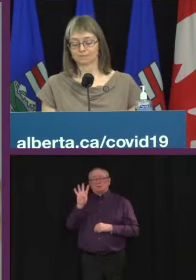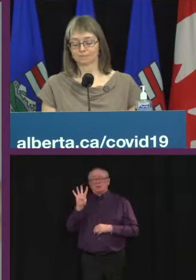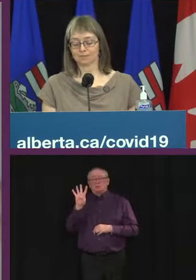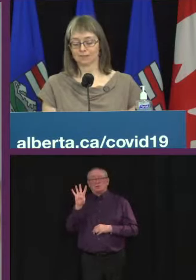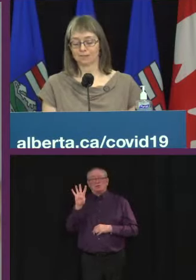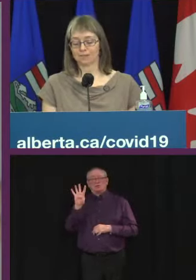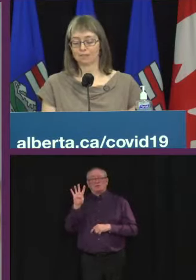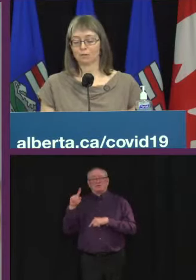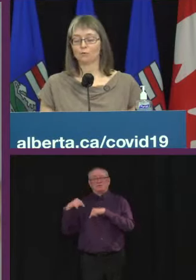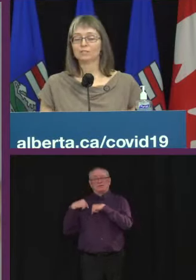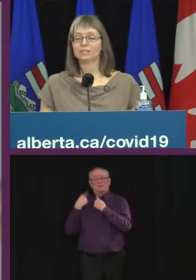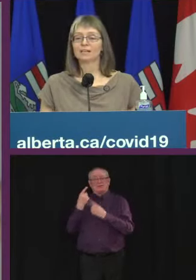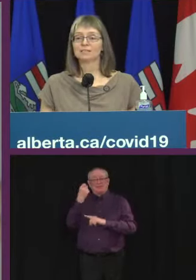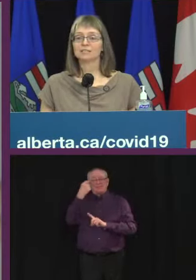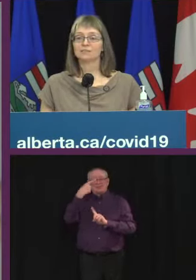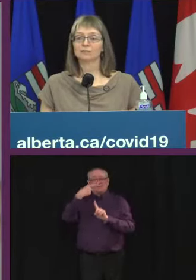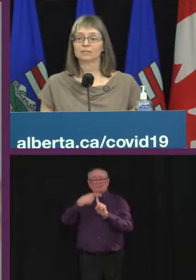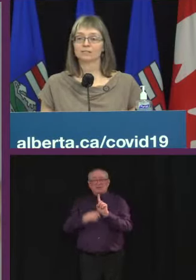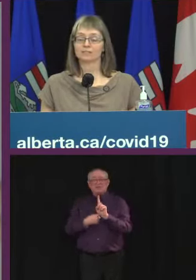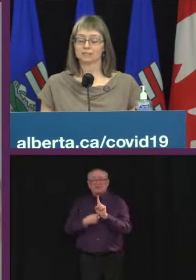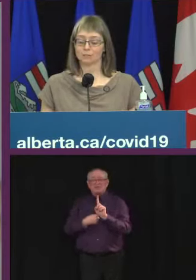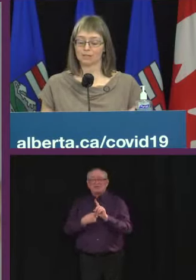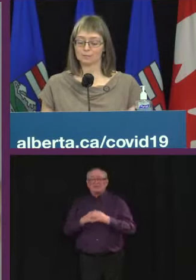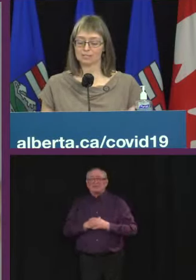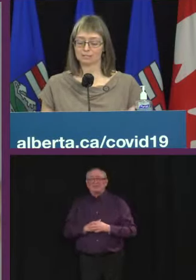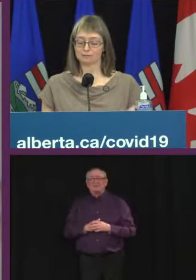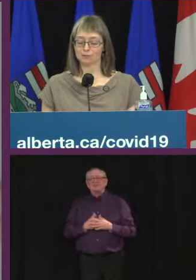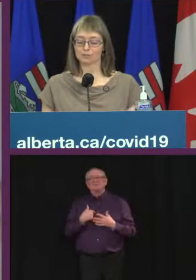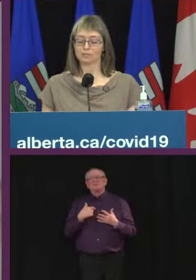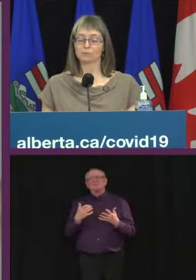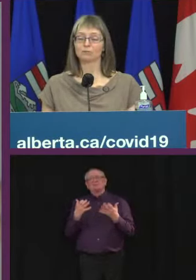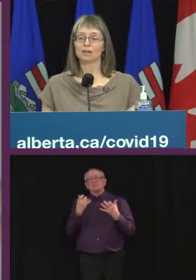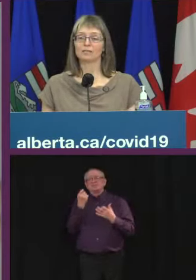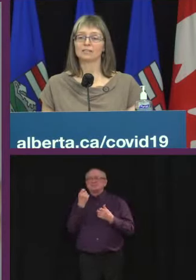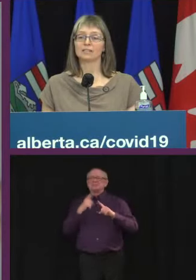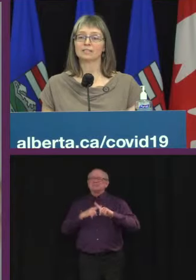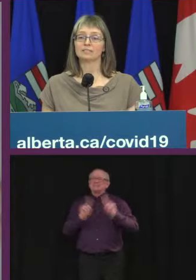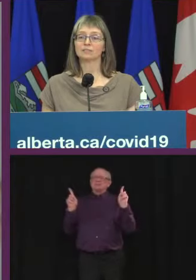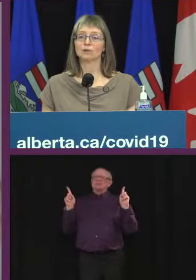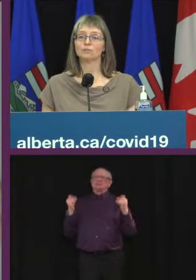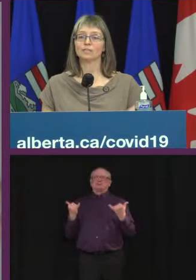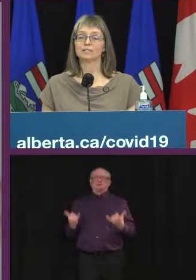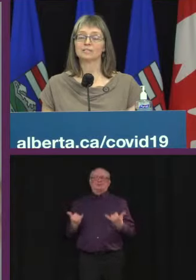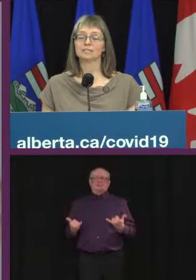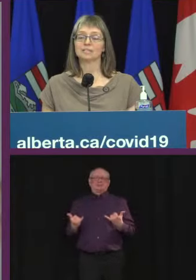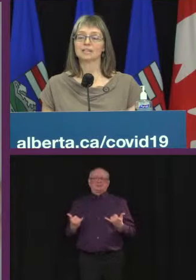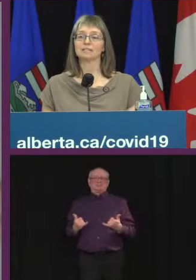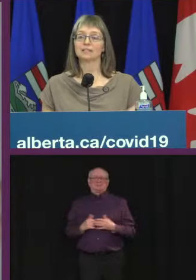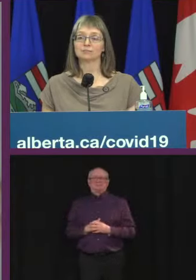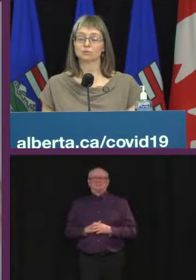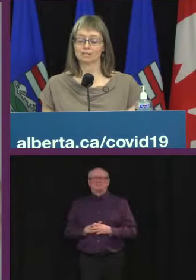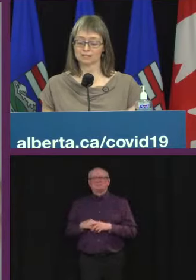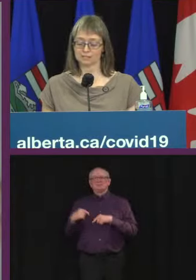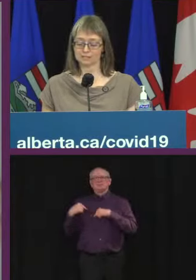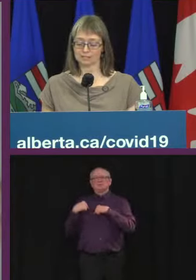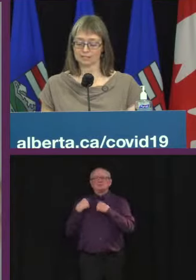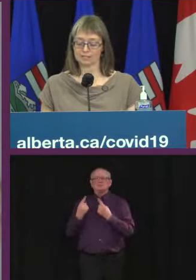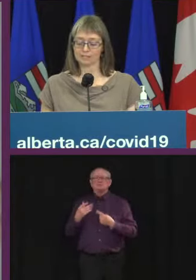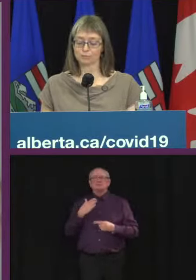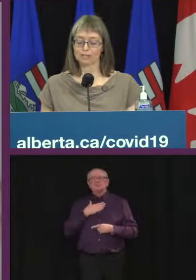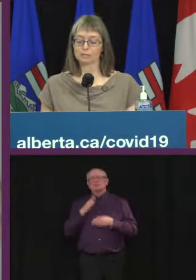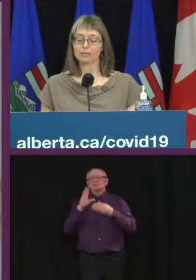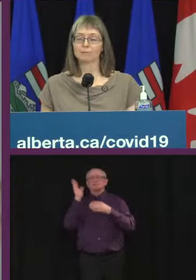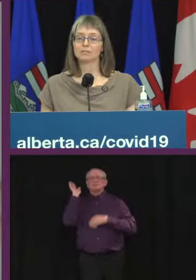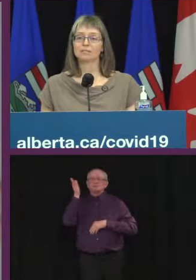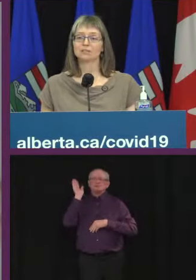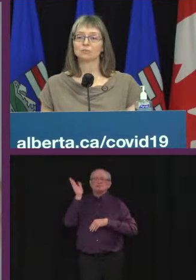different. Over the last 11 months, my updates have focused on providing the latest COVID-19 data and trends,